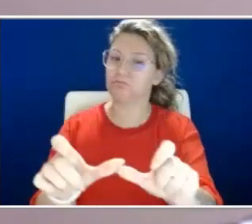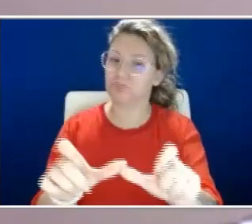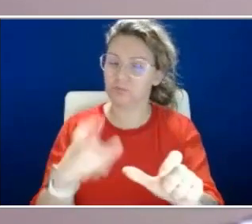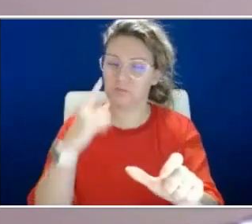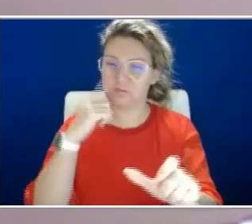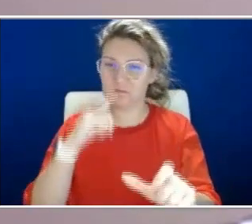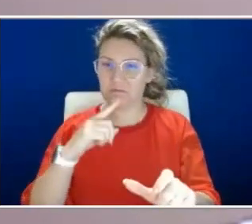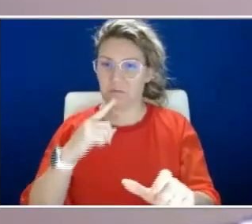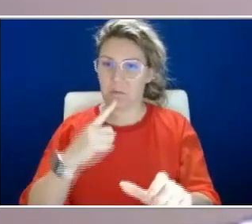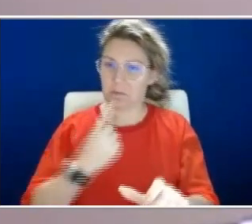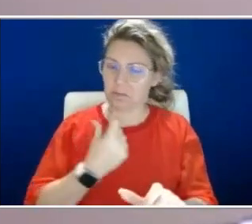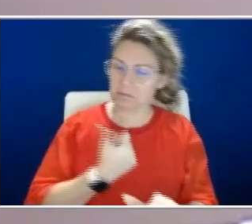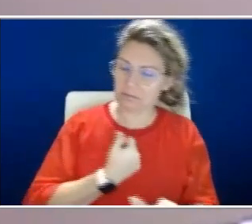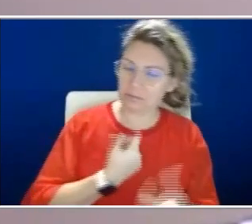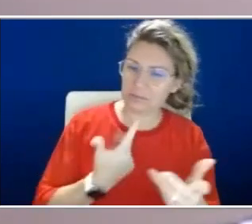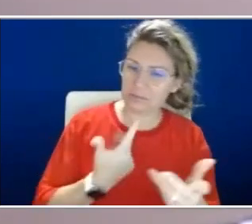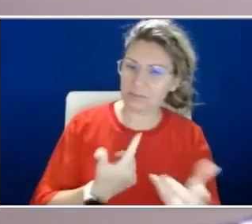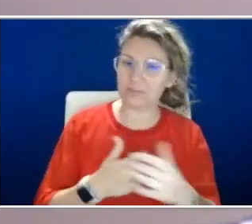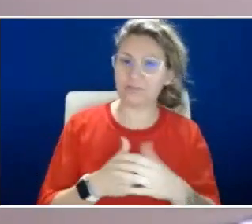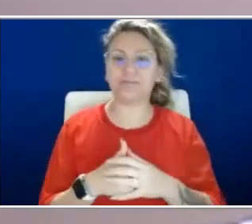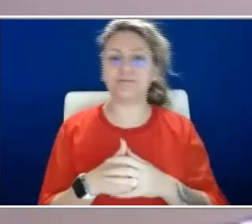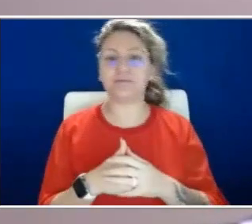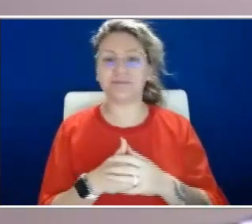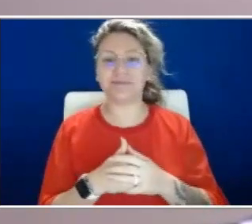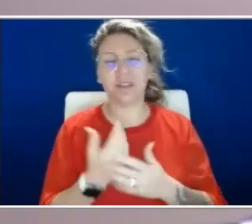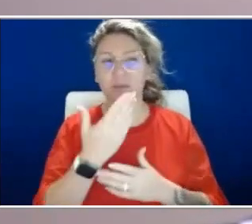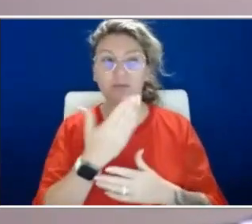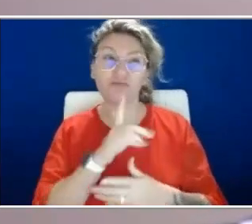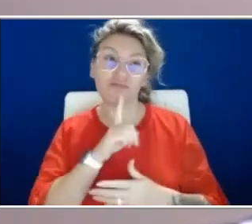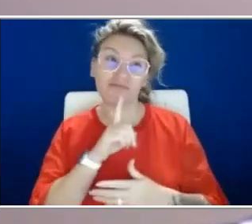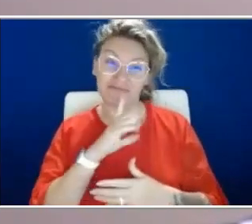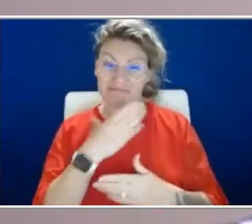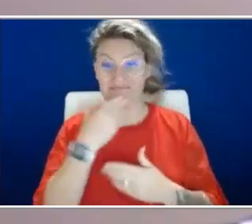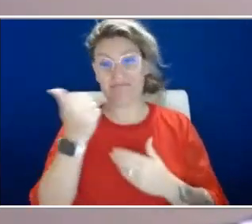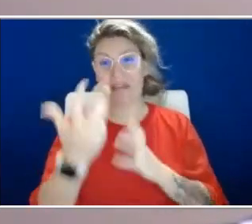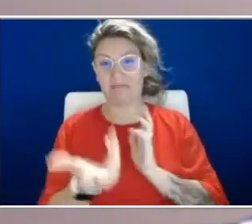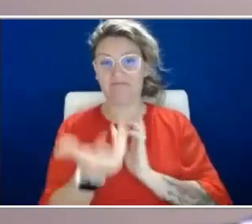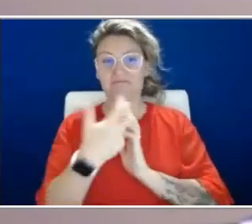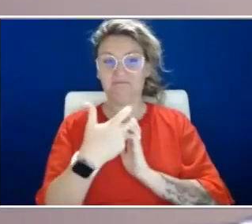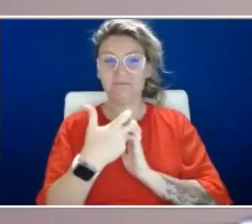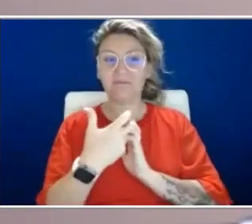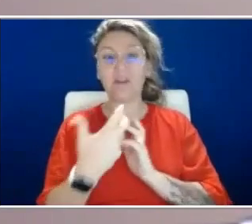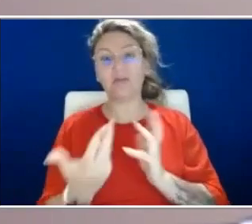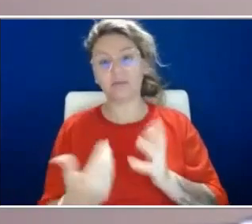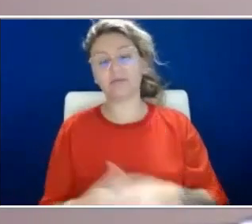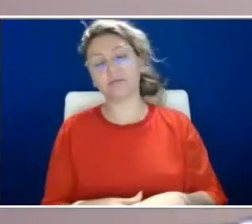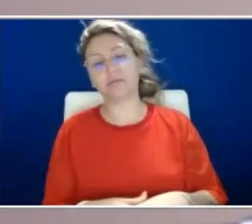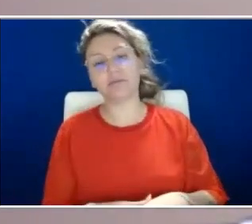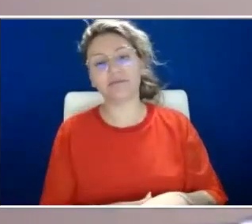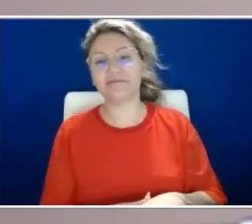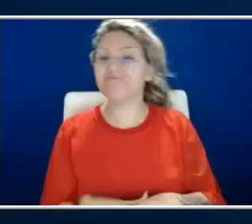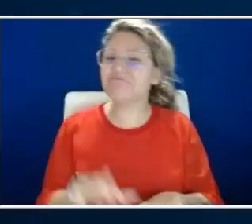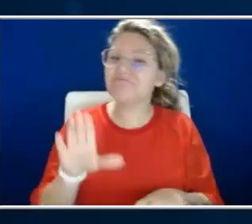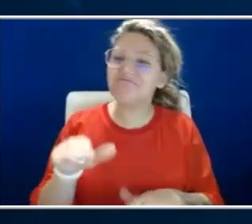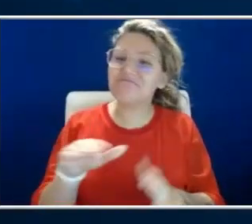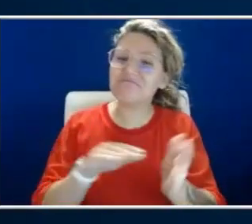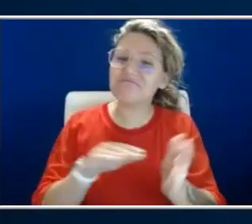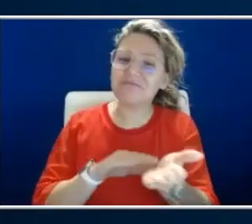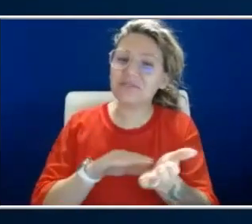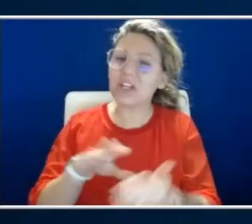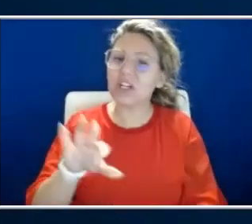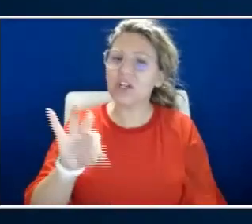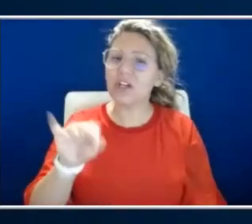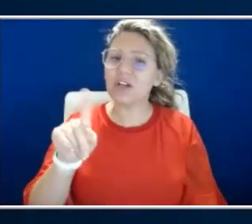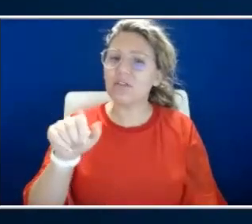it seemed to be just the best fit for me personally. Dr. Farmer, you're Christie's surgeon.